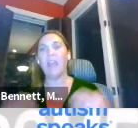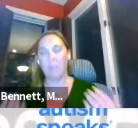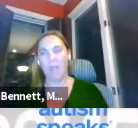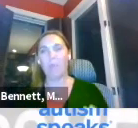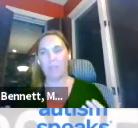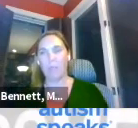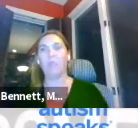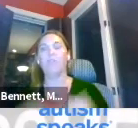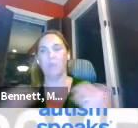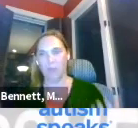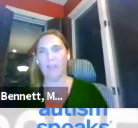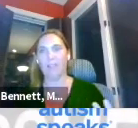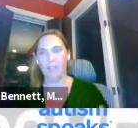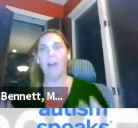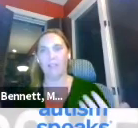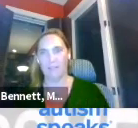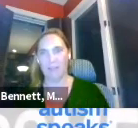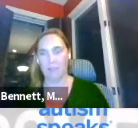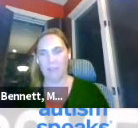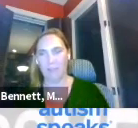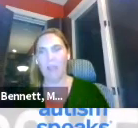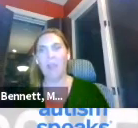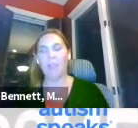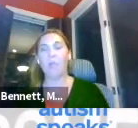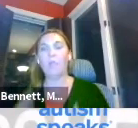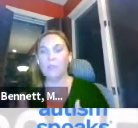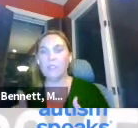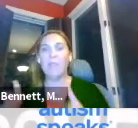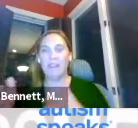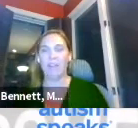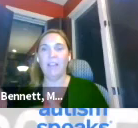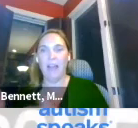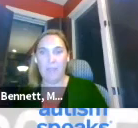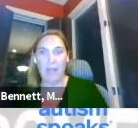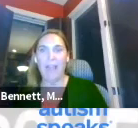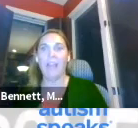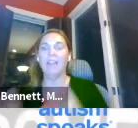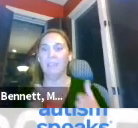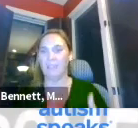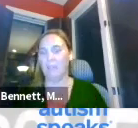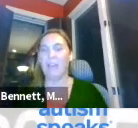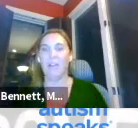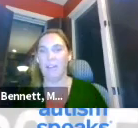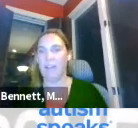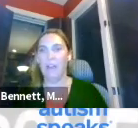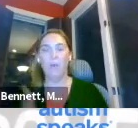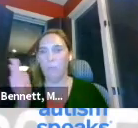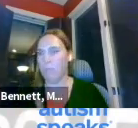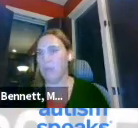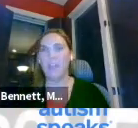using ABA principles to address autism symptoms. So your state might call it IBI, another state might call